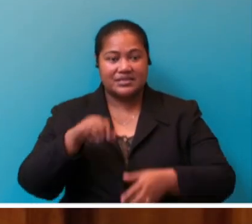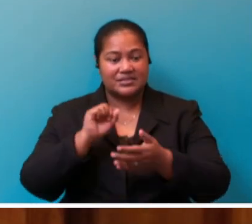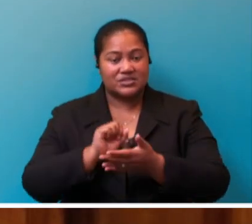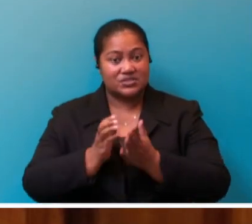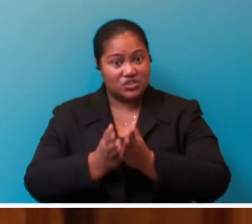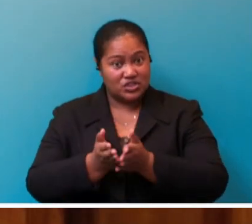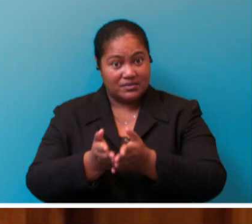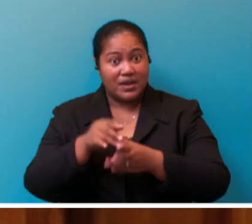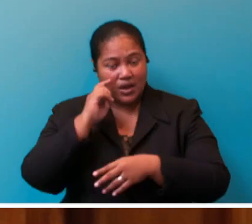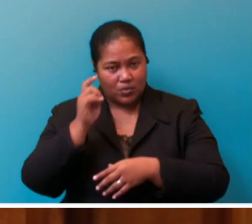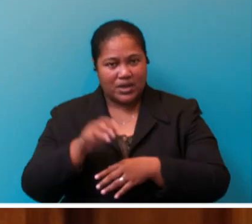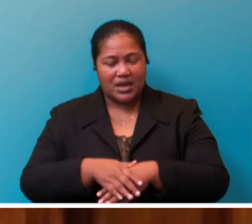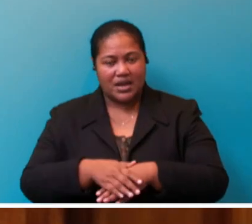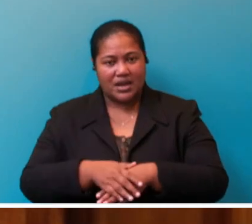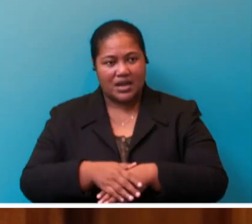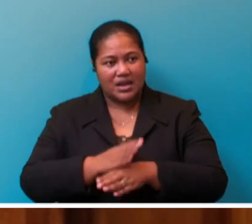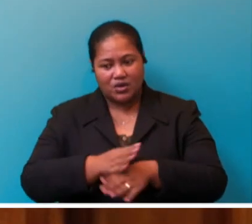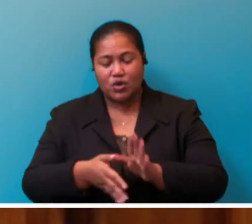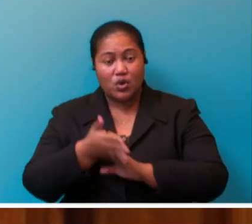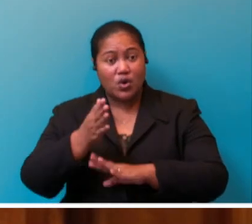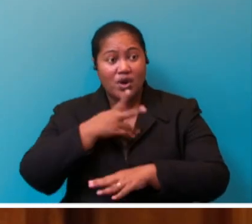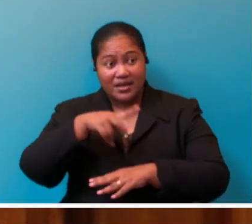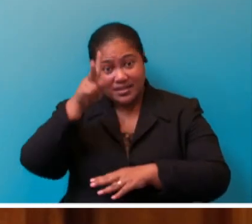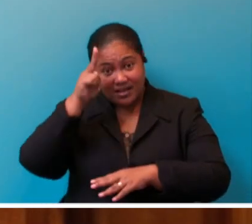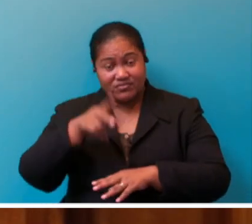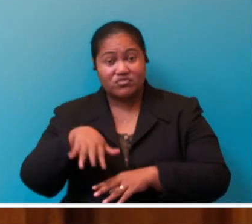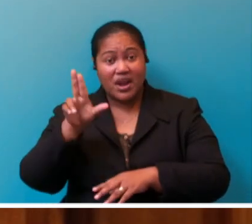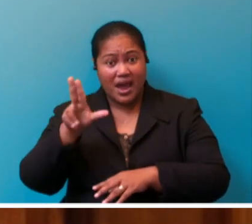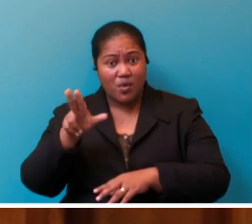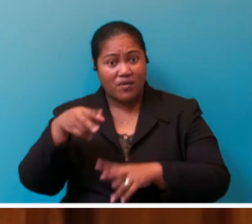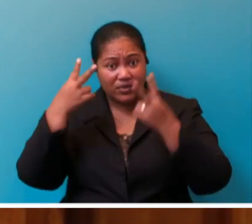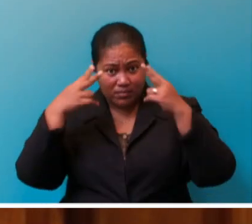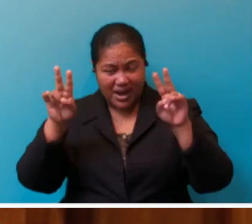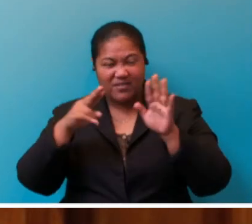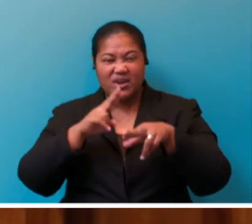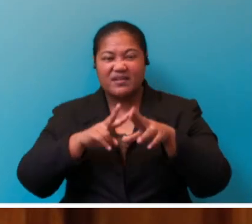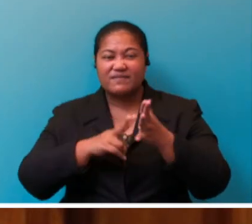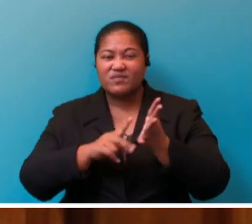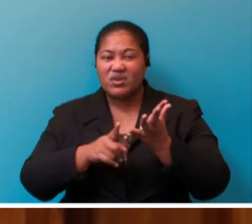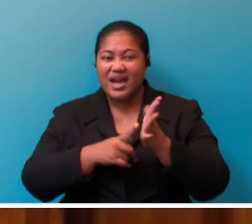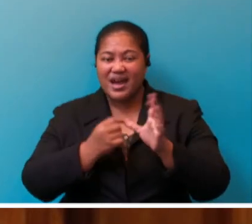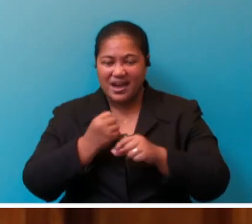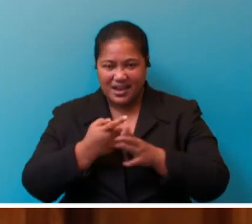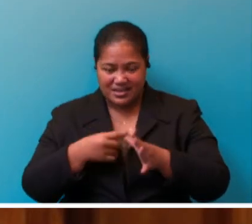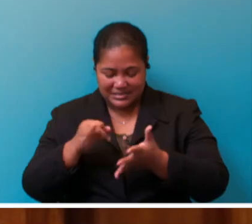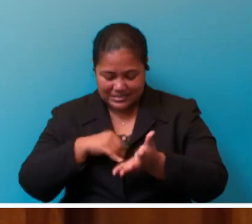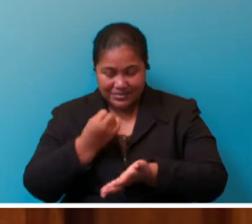call into Kandavu, Lau, which is Bonombalabo and Fulanga, Savu Savu,